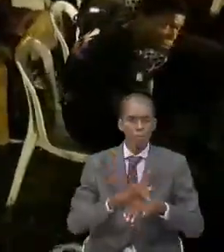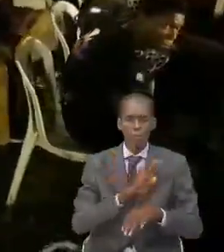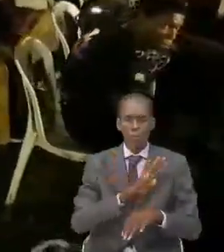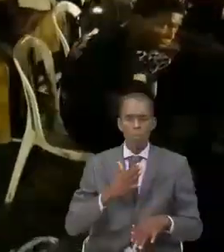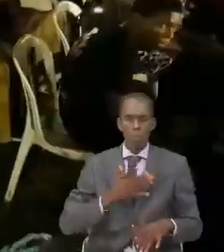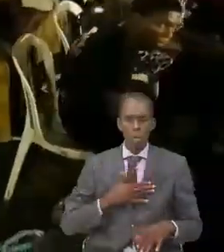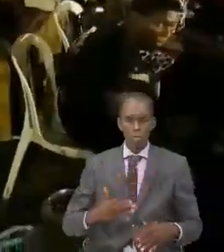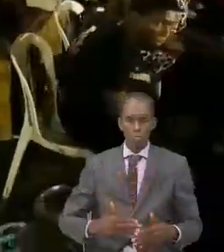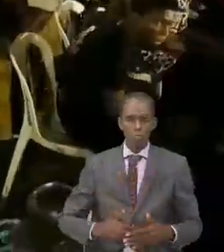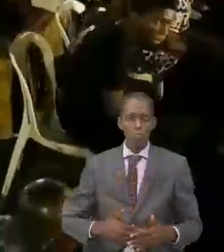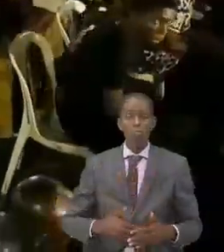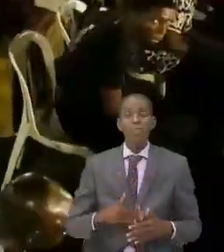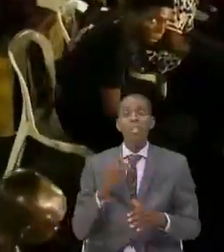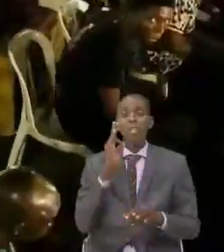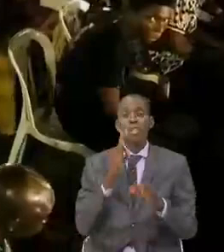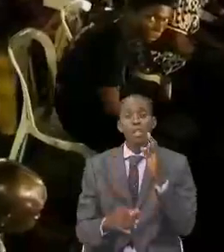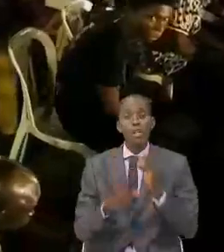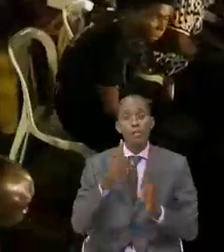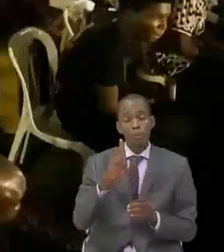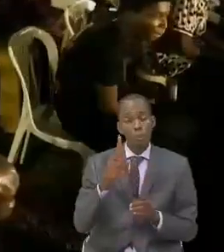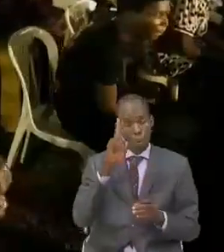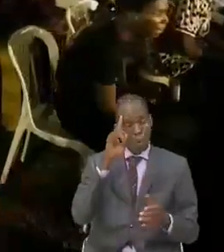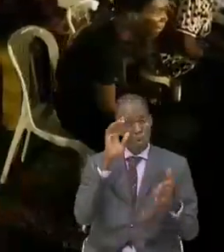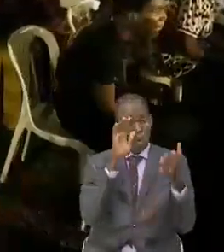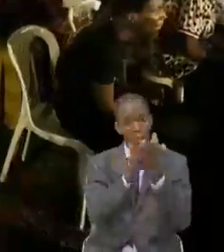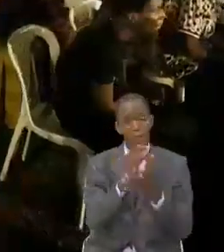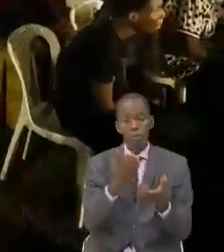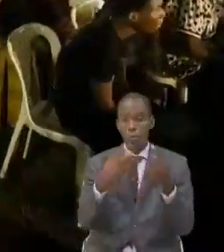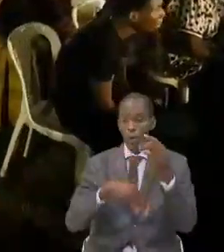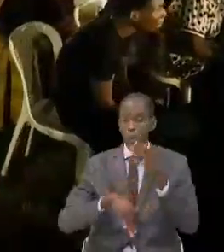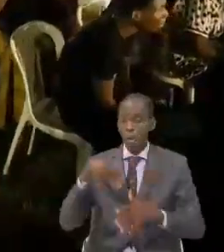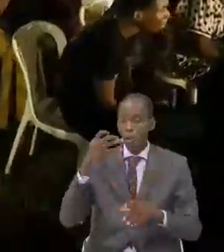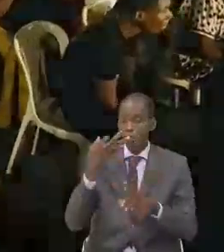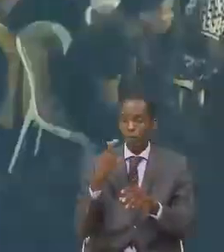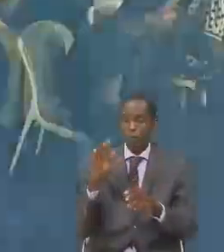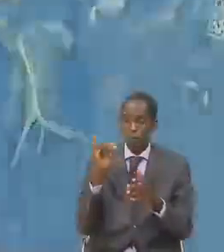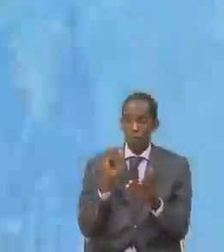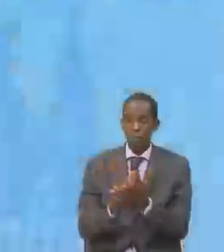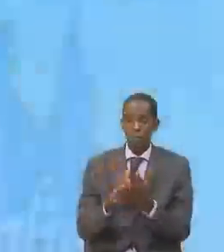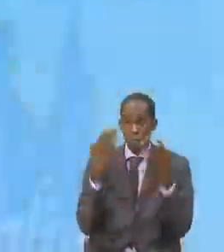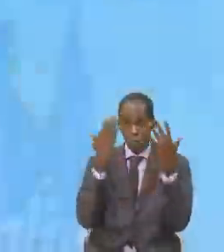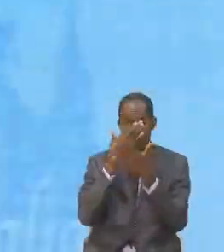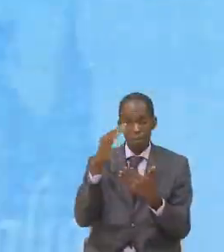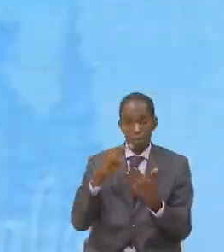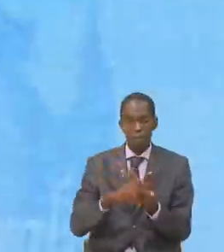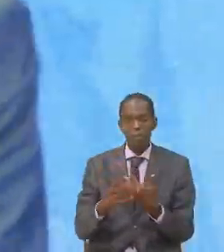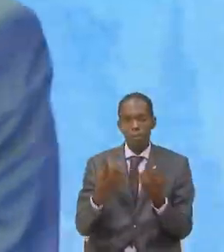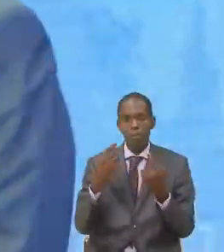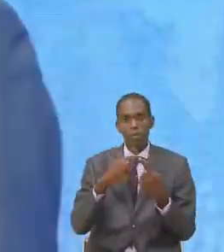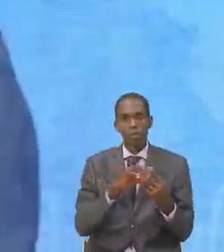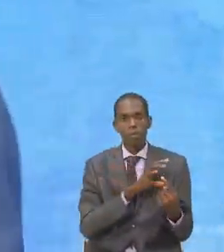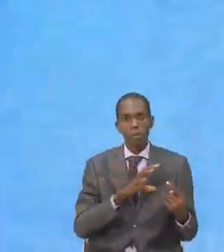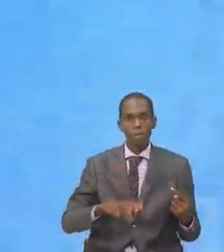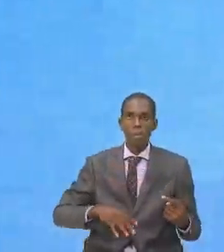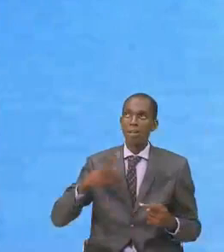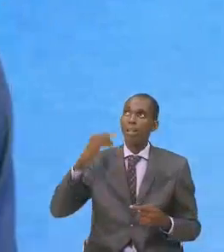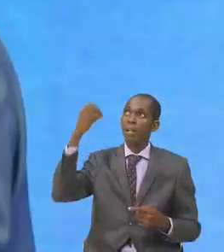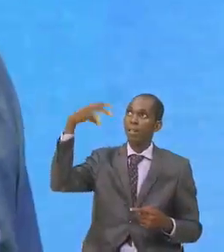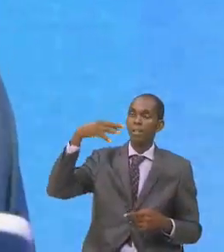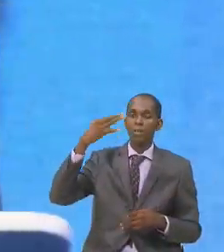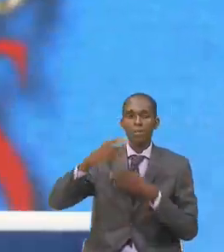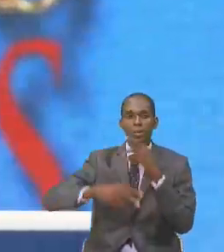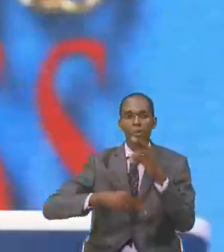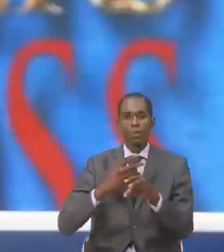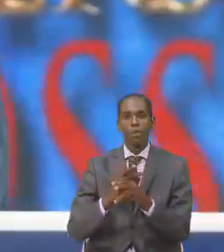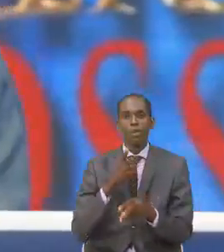one old woman somewhere rubbing my belly. If you believe, you come out of that darkness and you come to